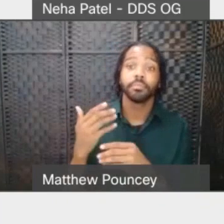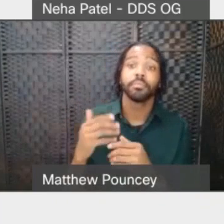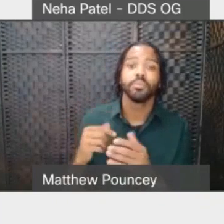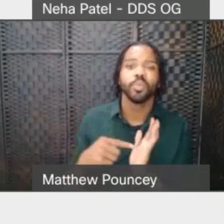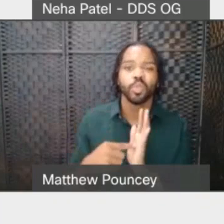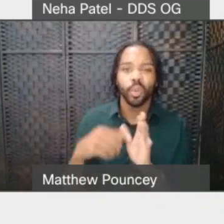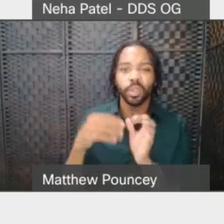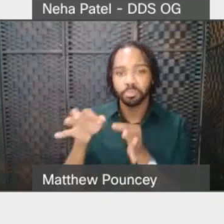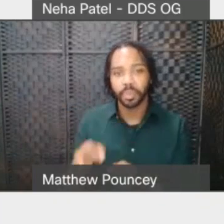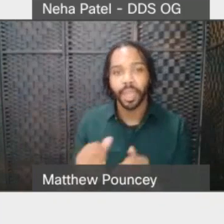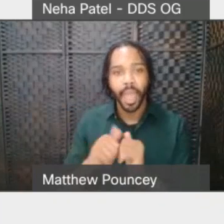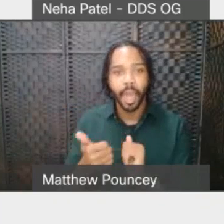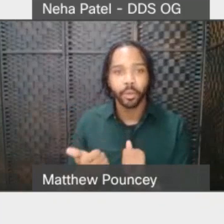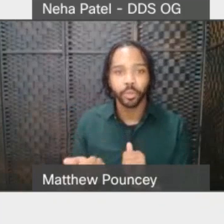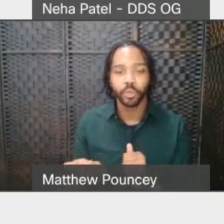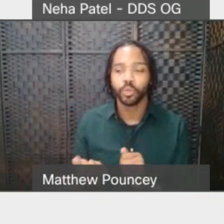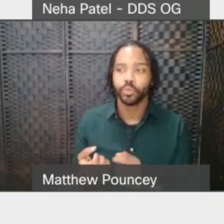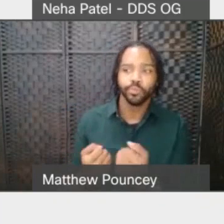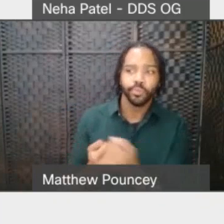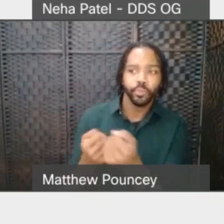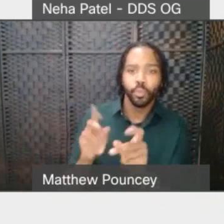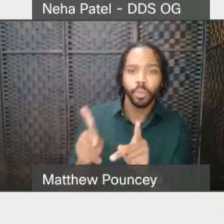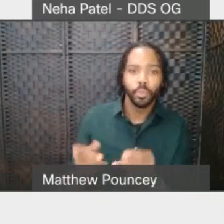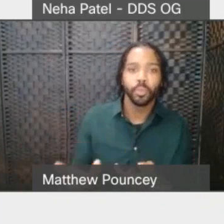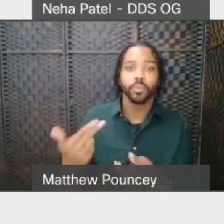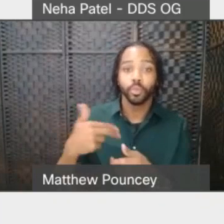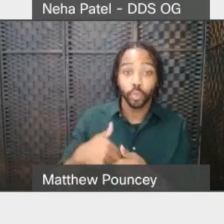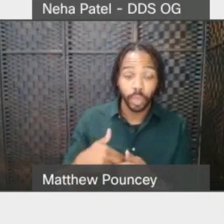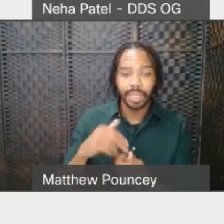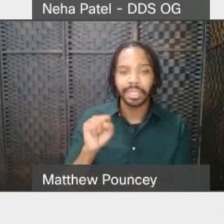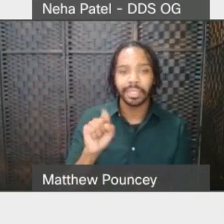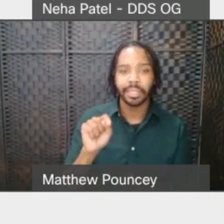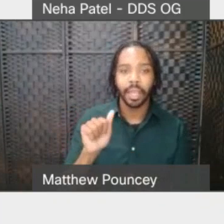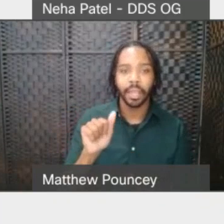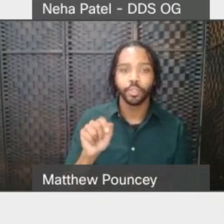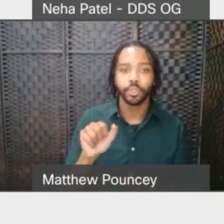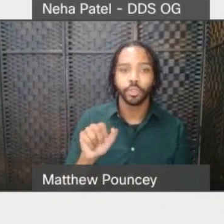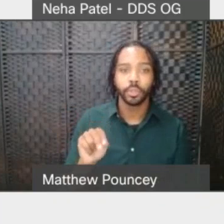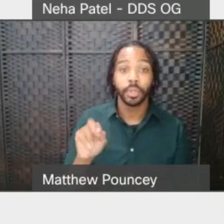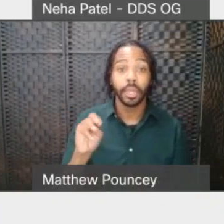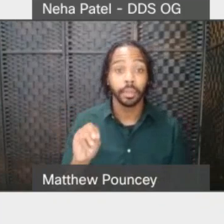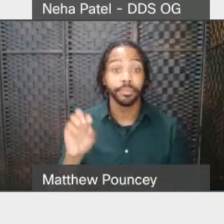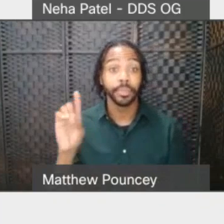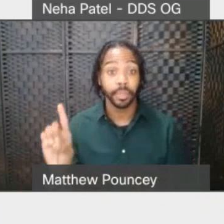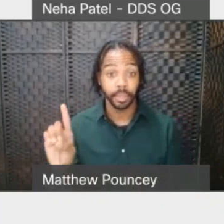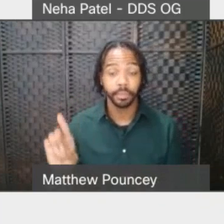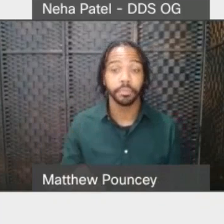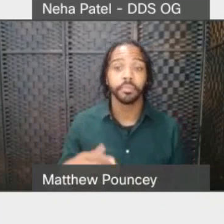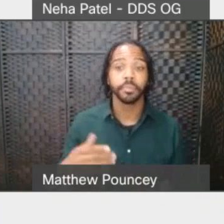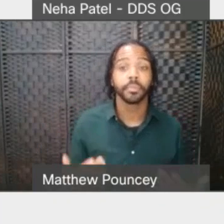people with enrolling in Station MD. Overall, and from a high level, I'll explain the rollout. We're doing this in